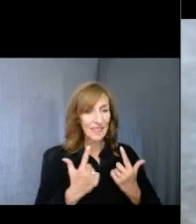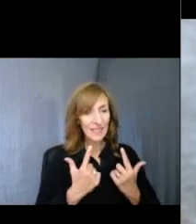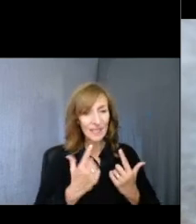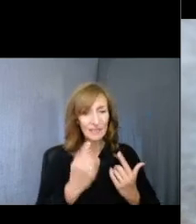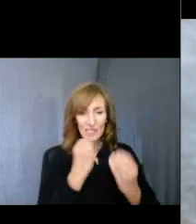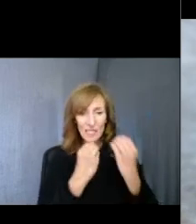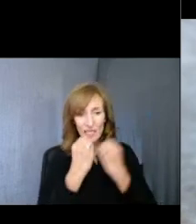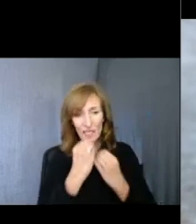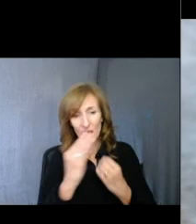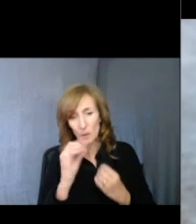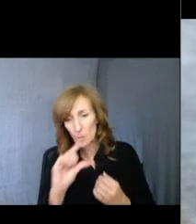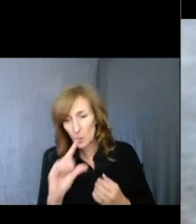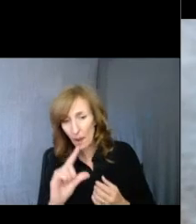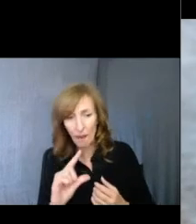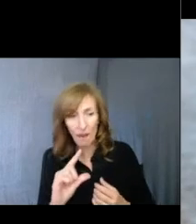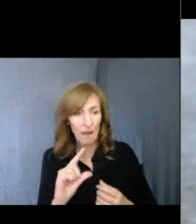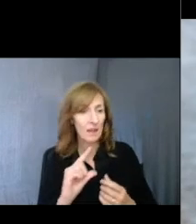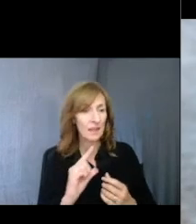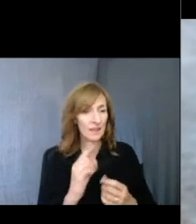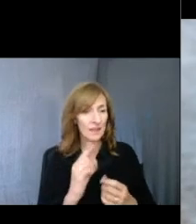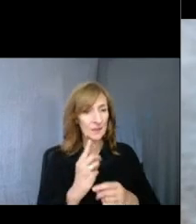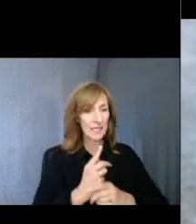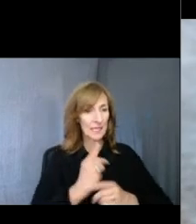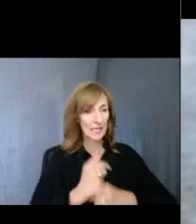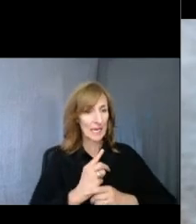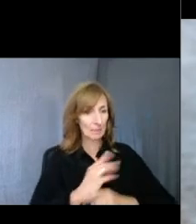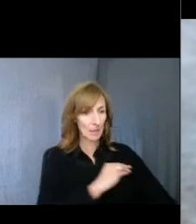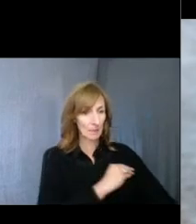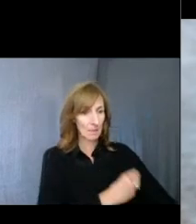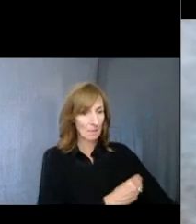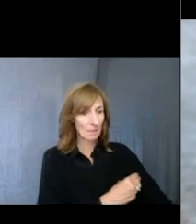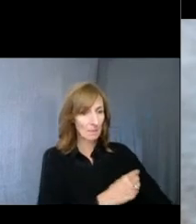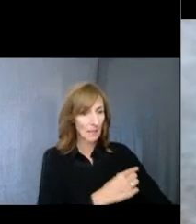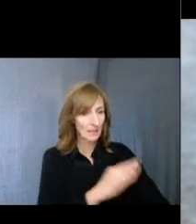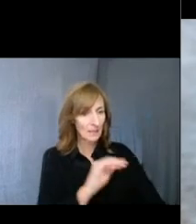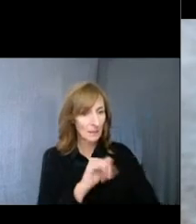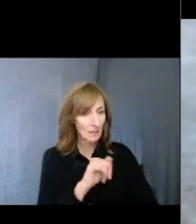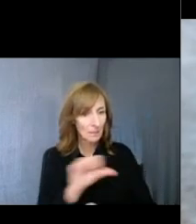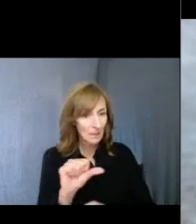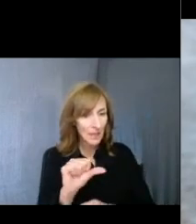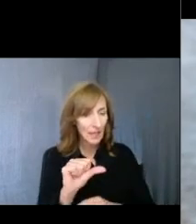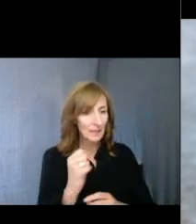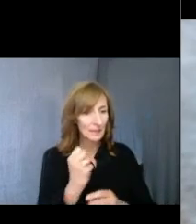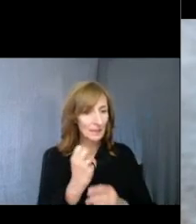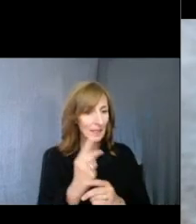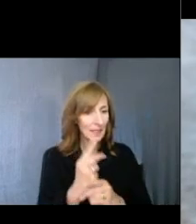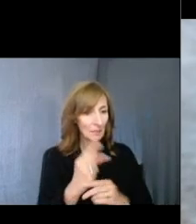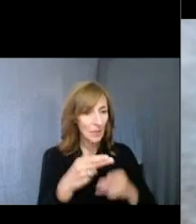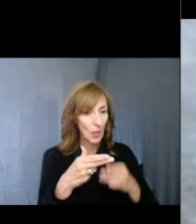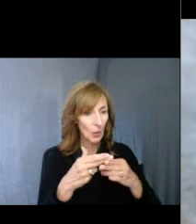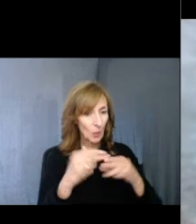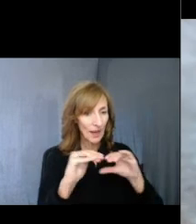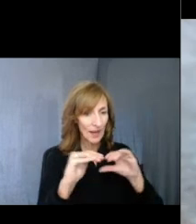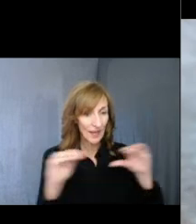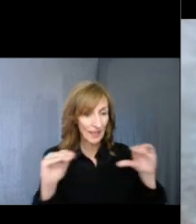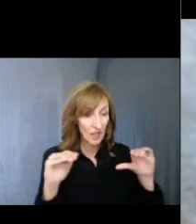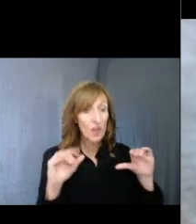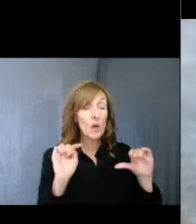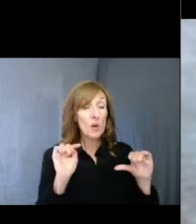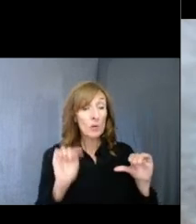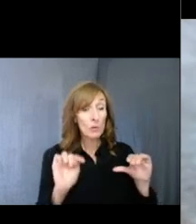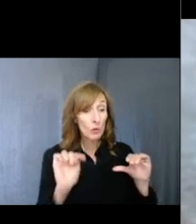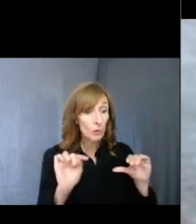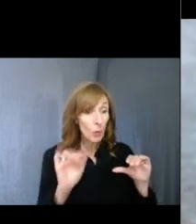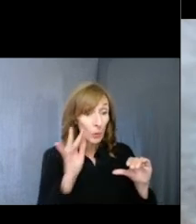and maintain their weight. Those cats that are meeting that goal are, in our opinion, going to do better than the cats that are